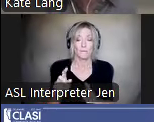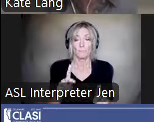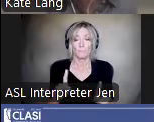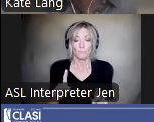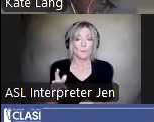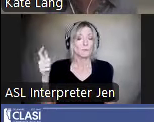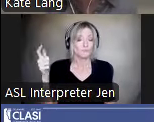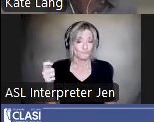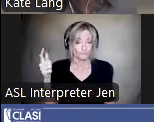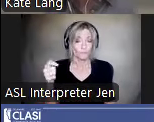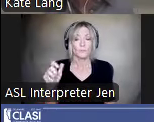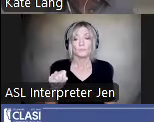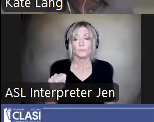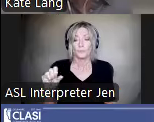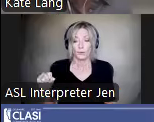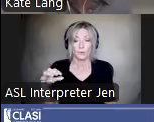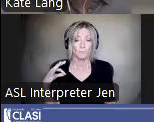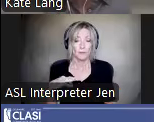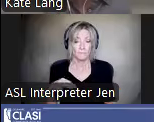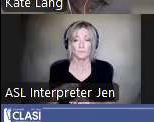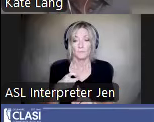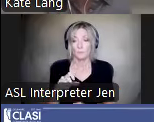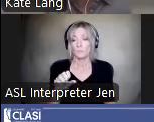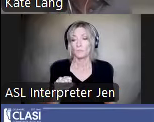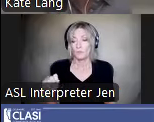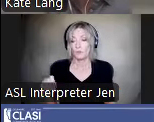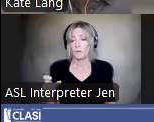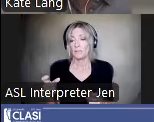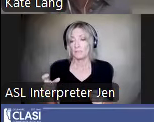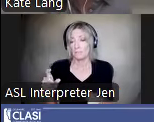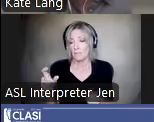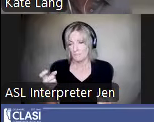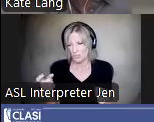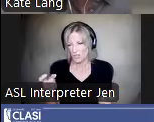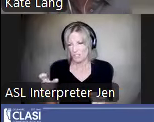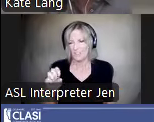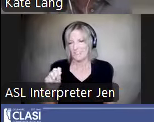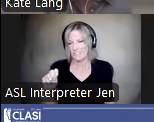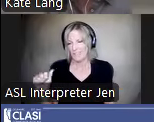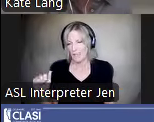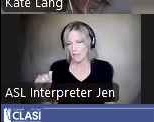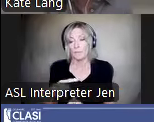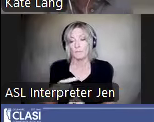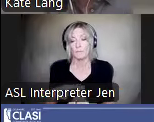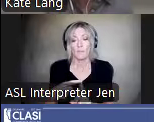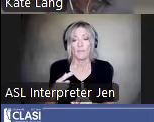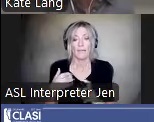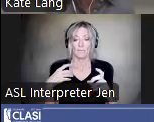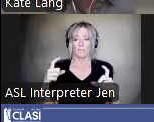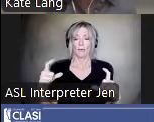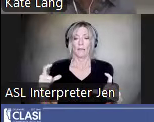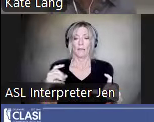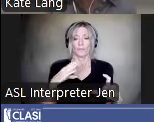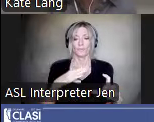Social Security benefits from the Social Security Administration each month. And here we have a pie chart that